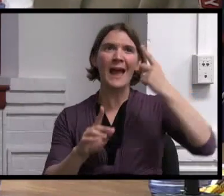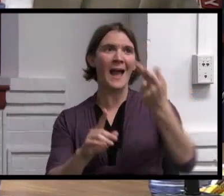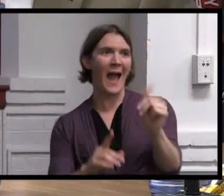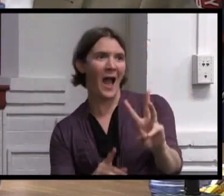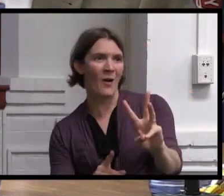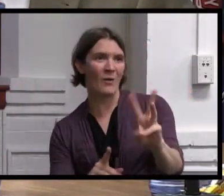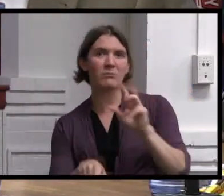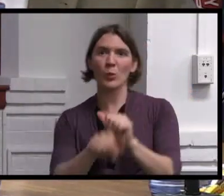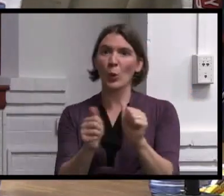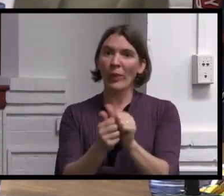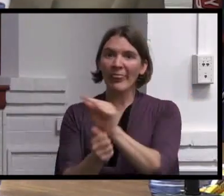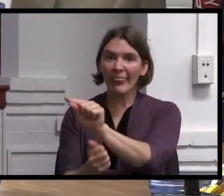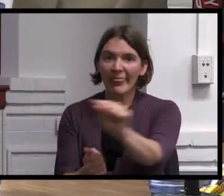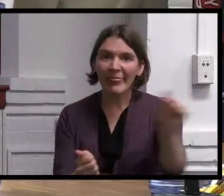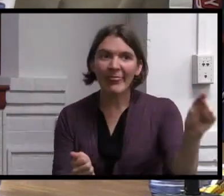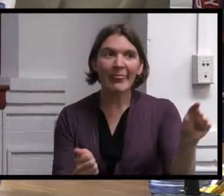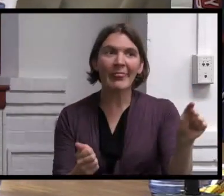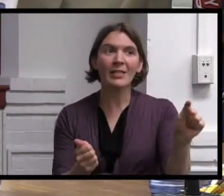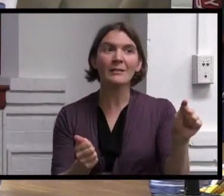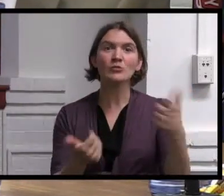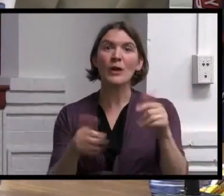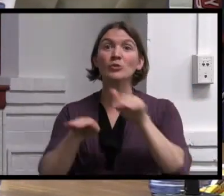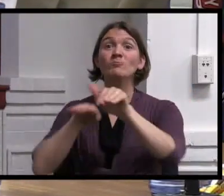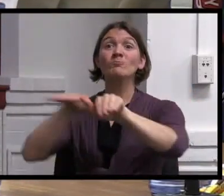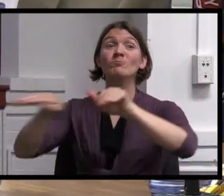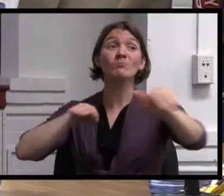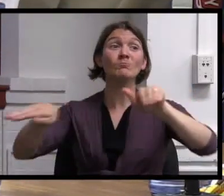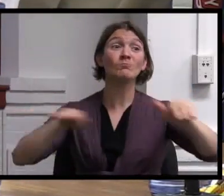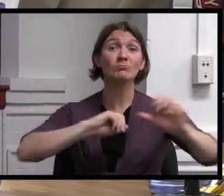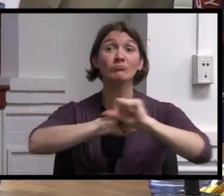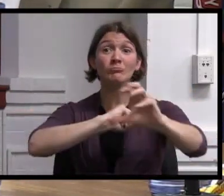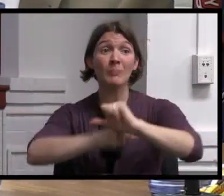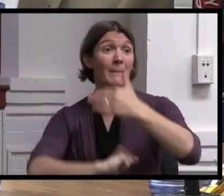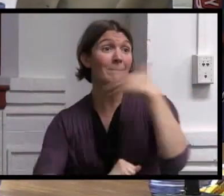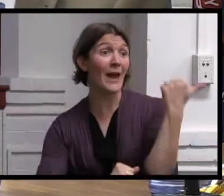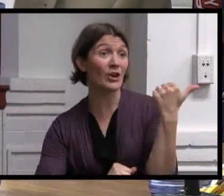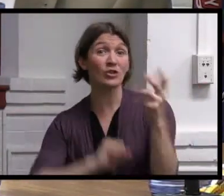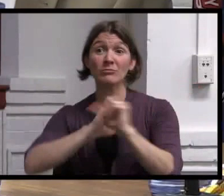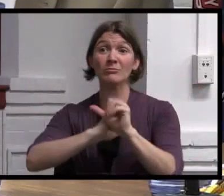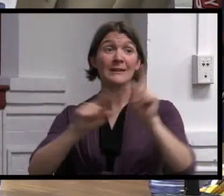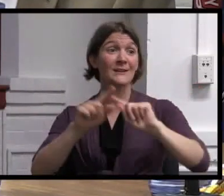in and with the community to work on the